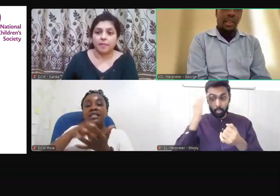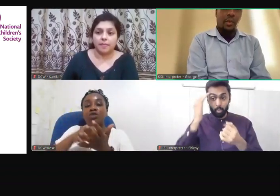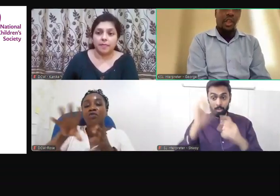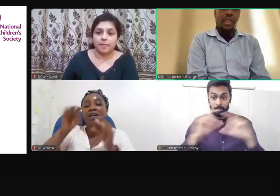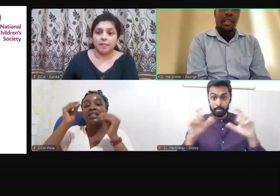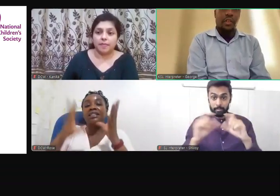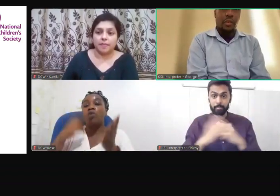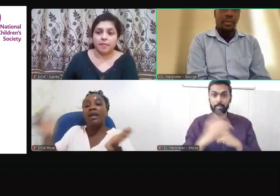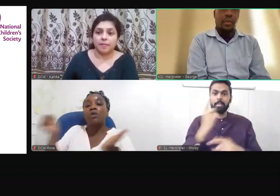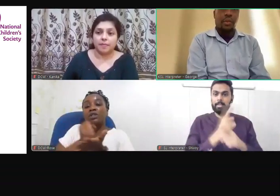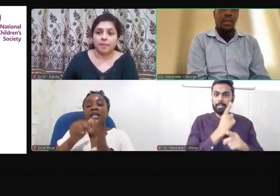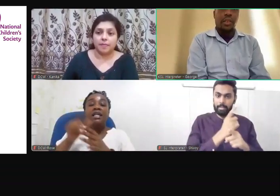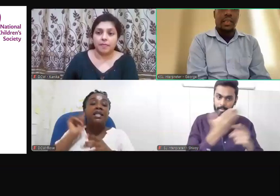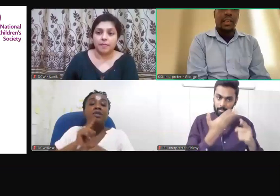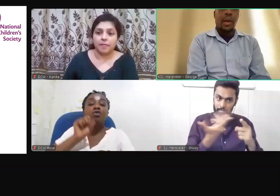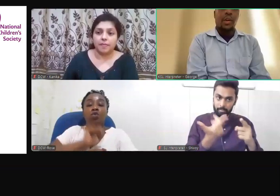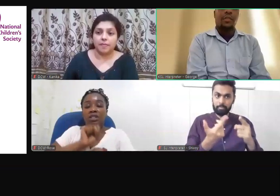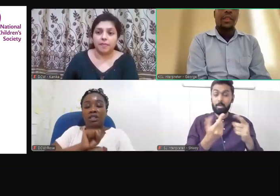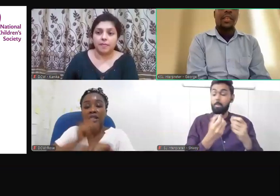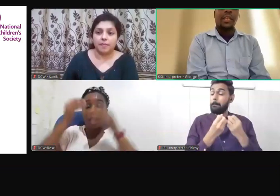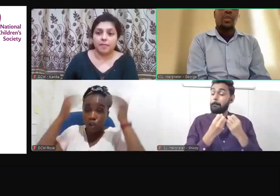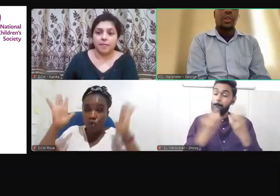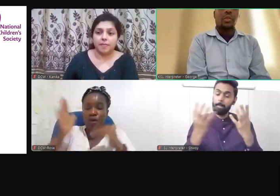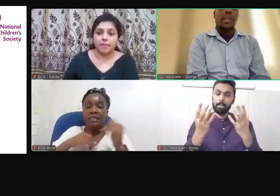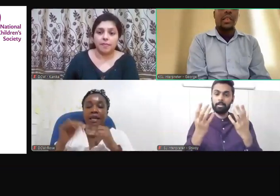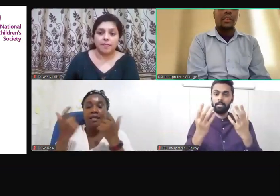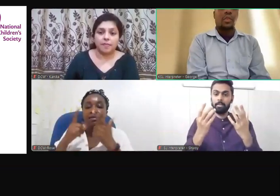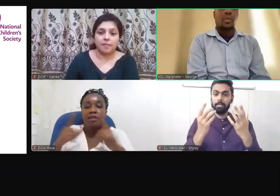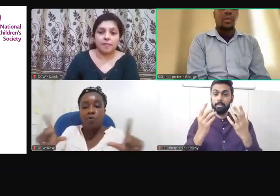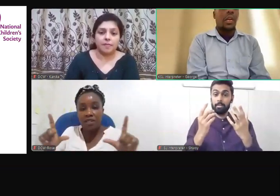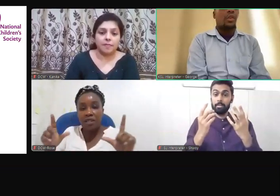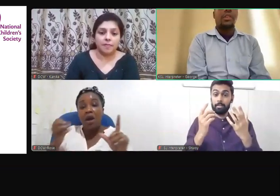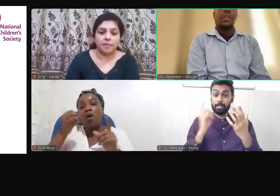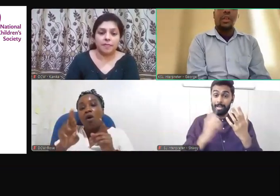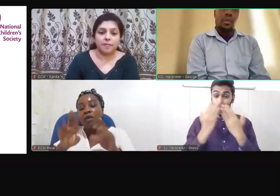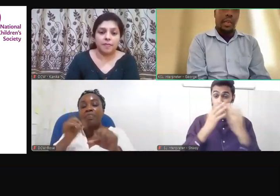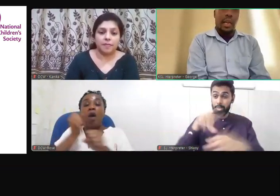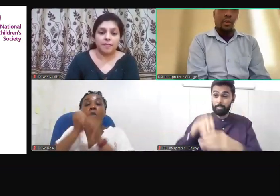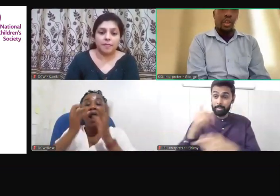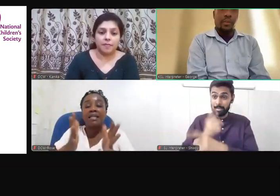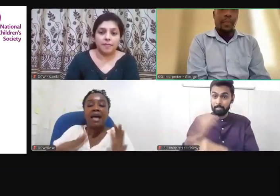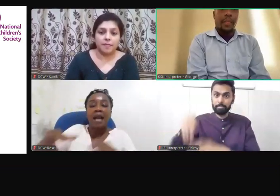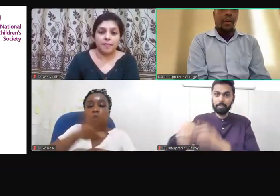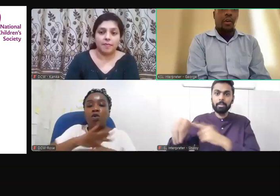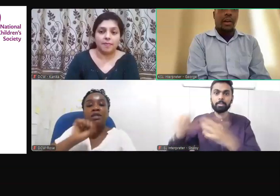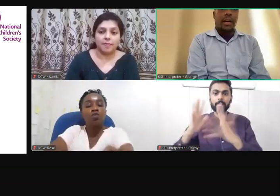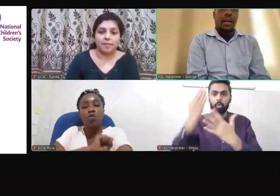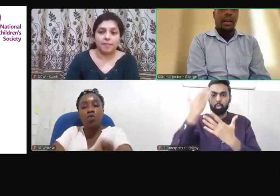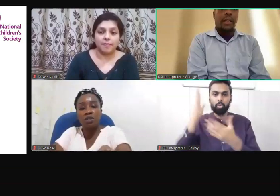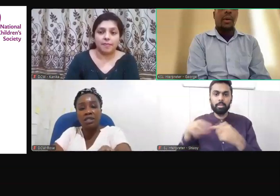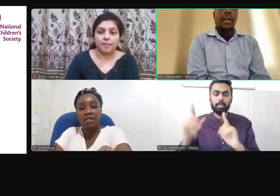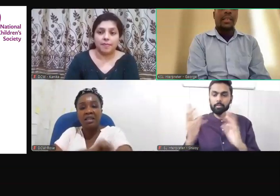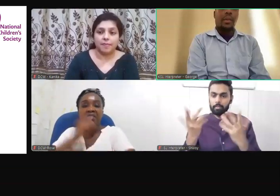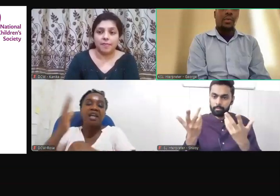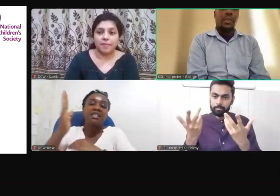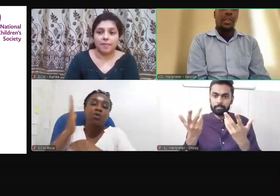teachers who are teaching the deaf children, because in most cases, you find the teachers who are recruited in the deaf schools, don't even know sign language, or